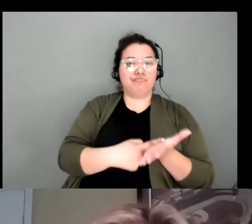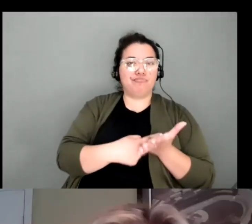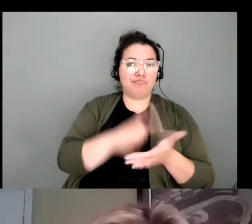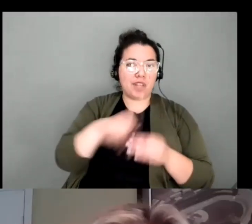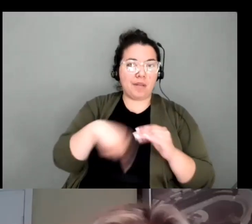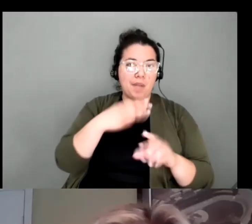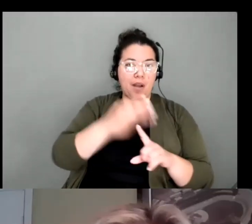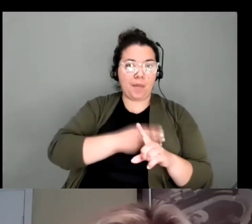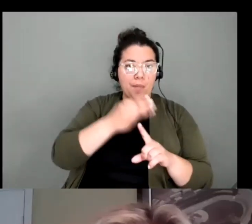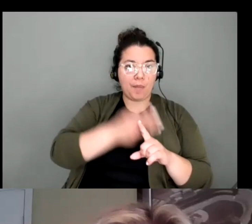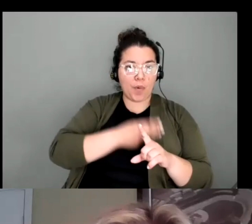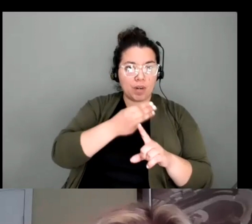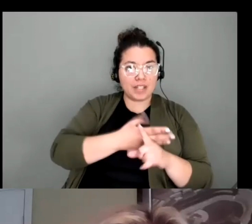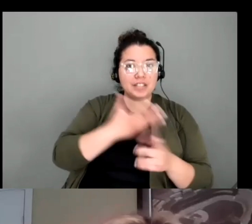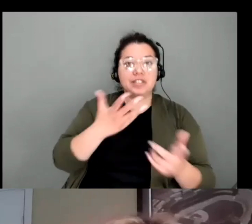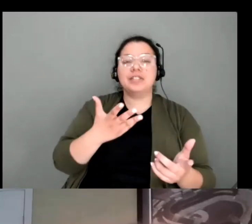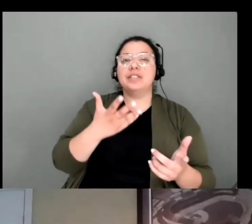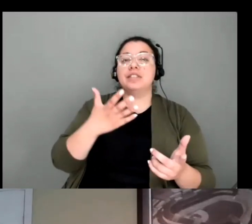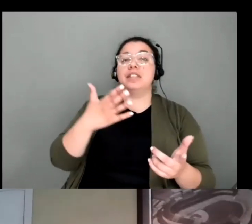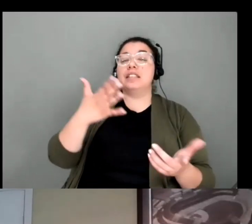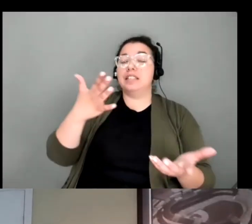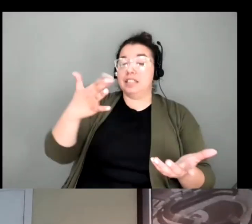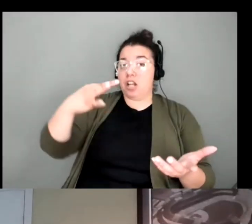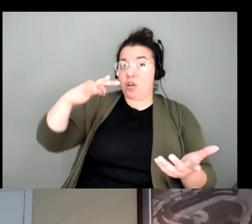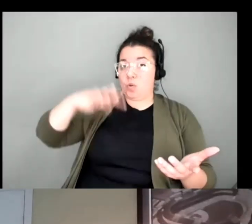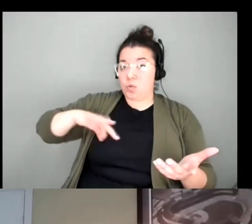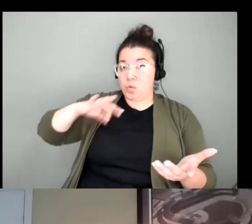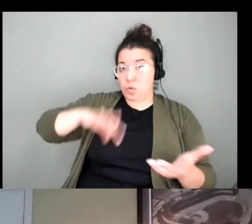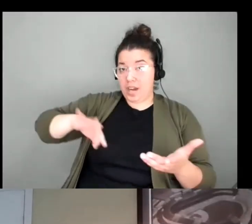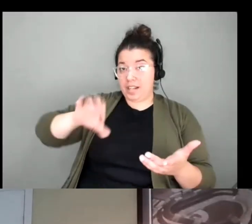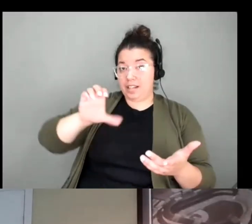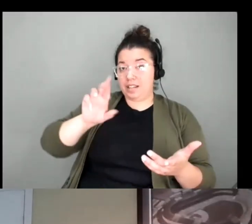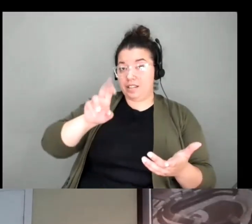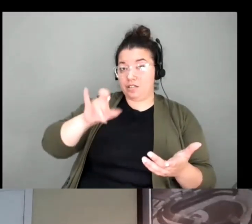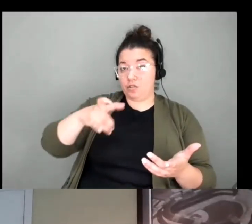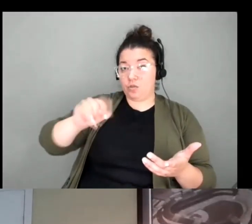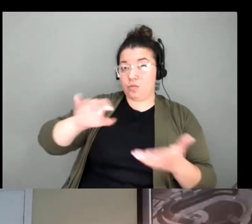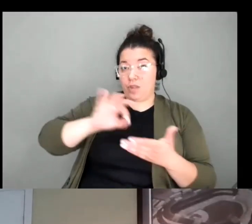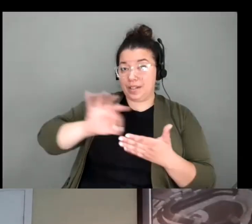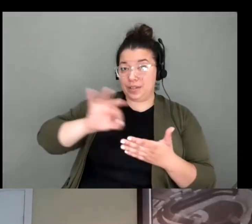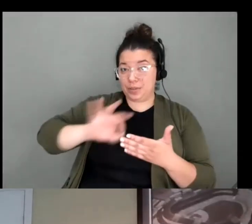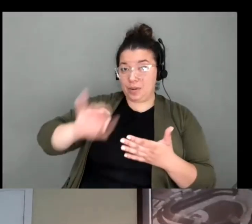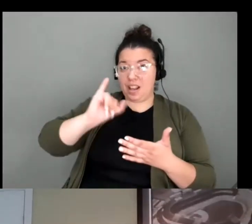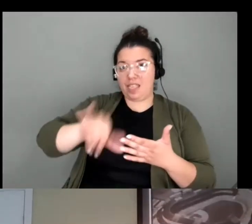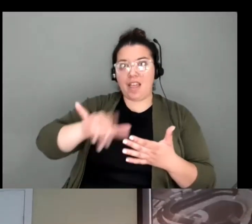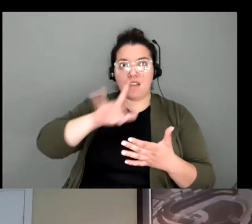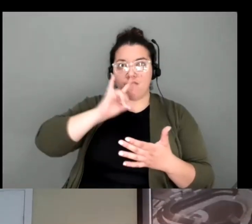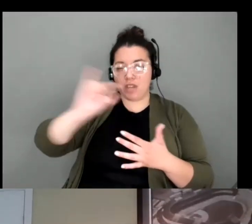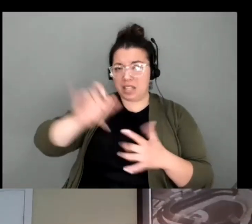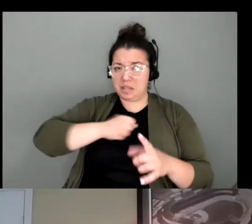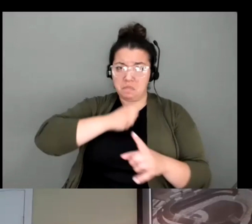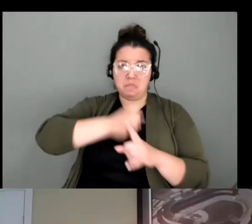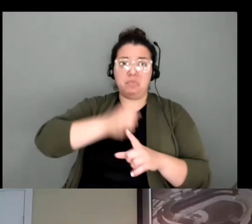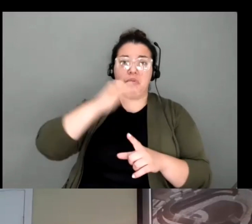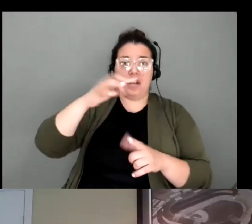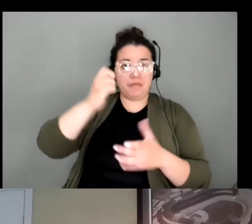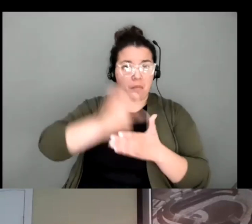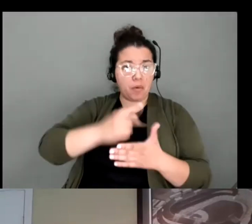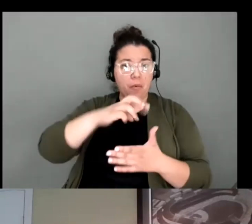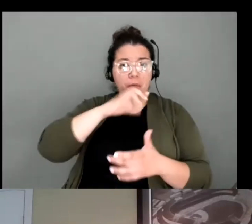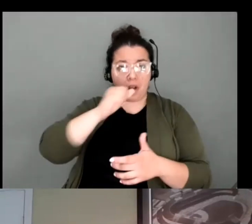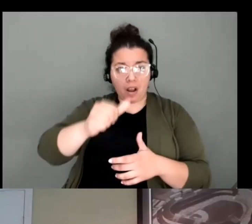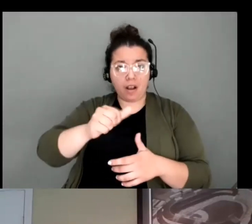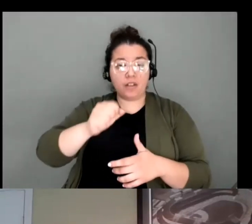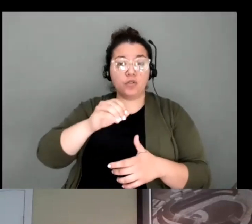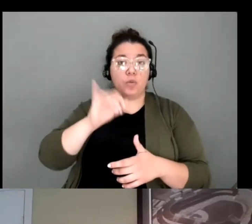credit scores play a really big role in becoming approved for a loan. That's one component, but it's a